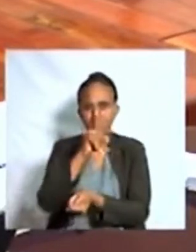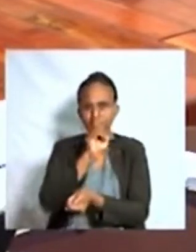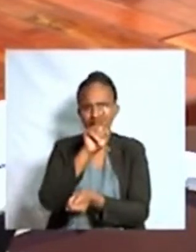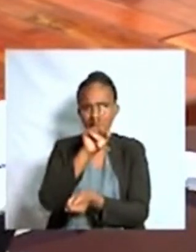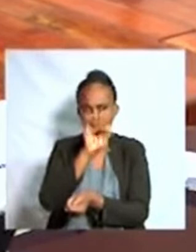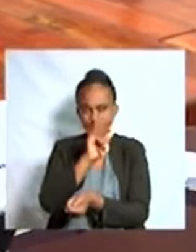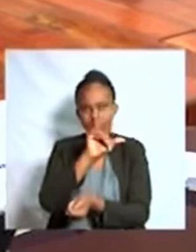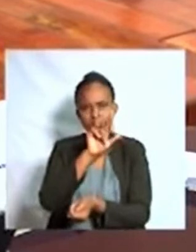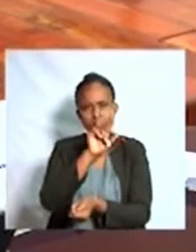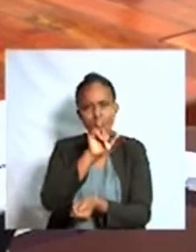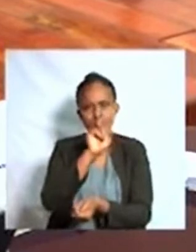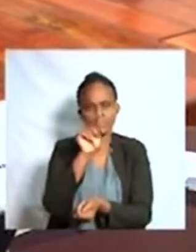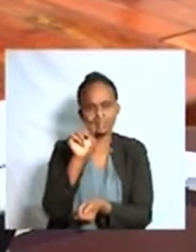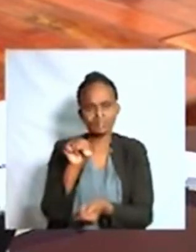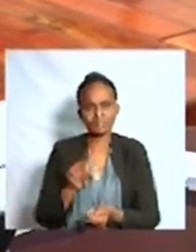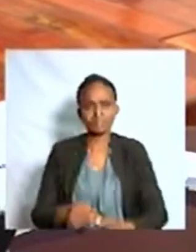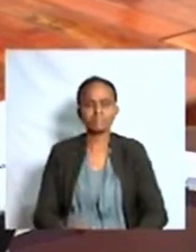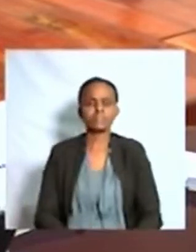2022.